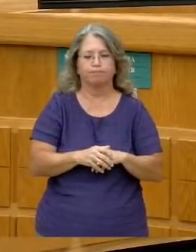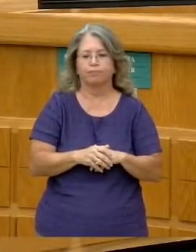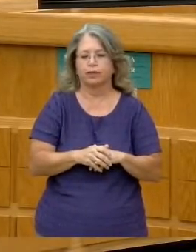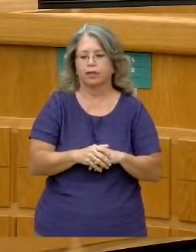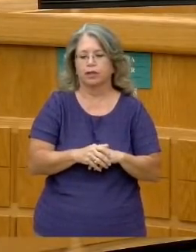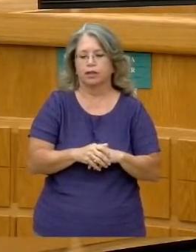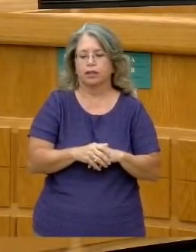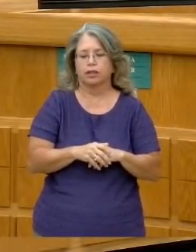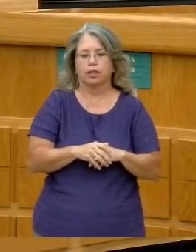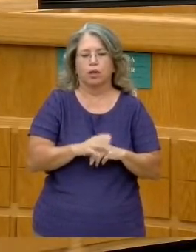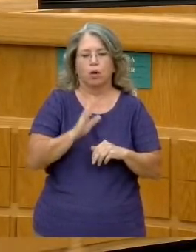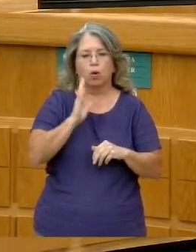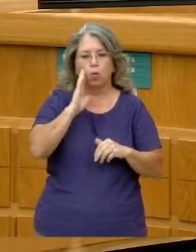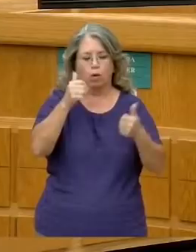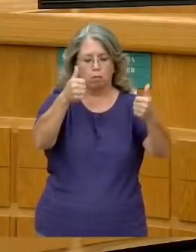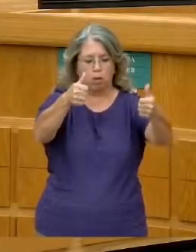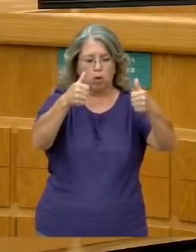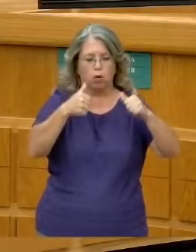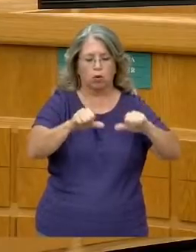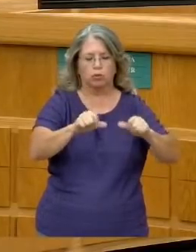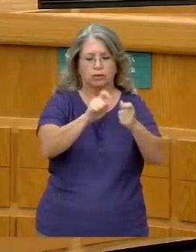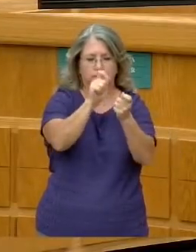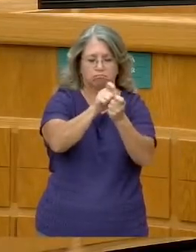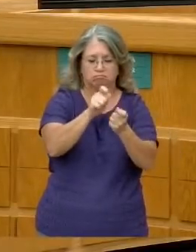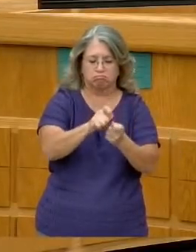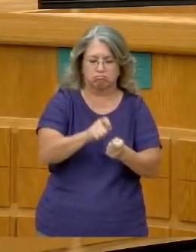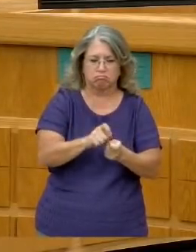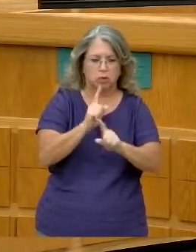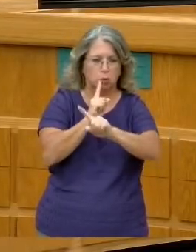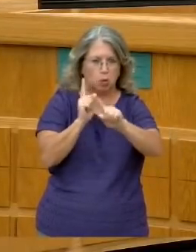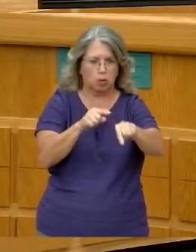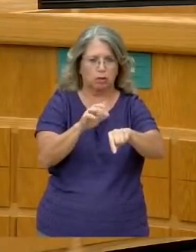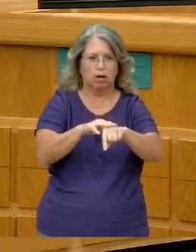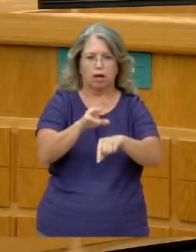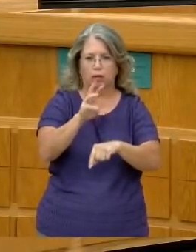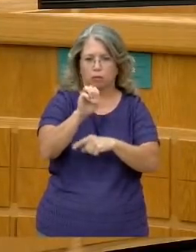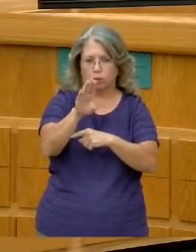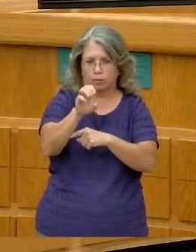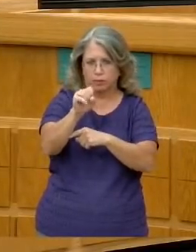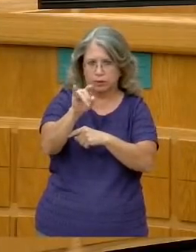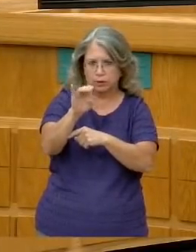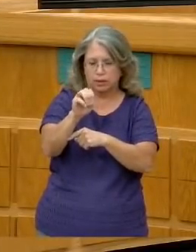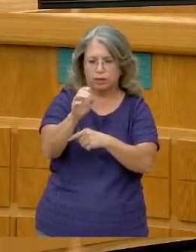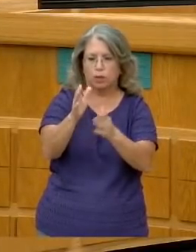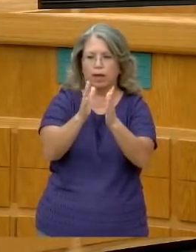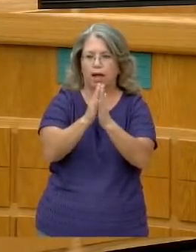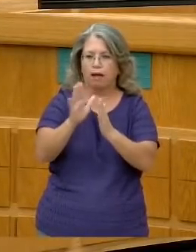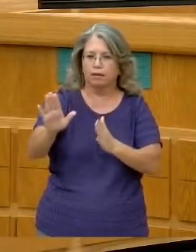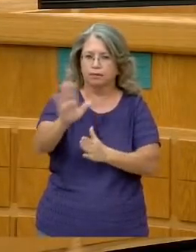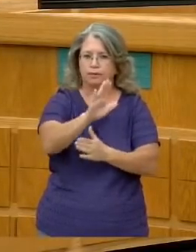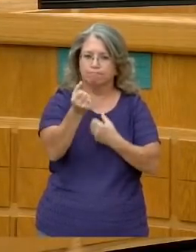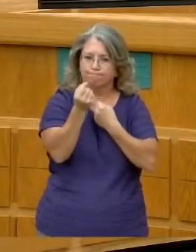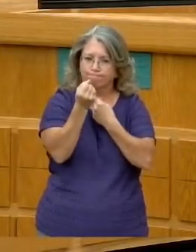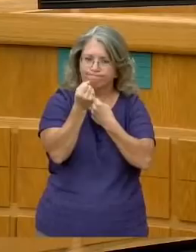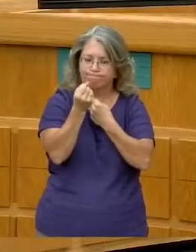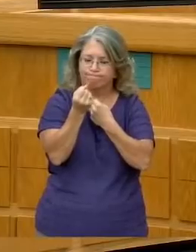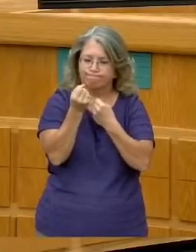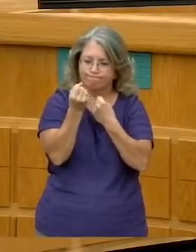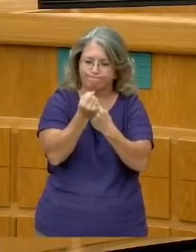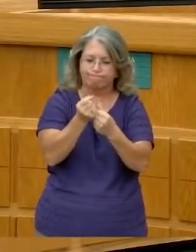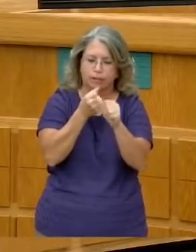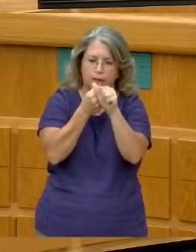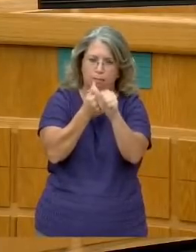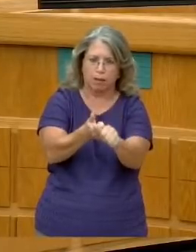of the order will be posted on the website, and we ask for the public's compliance. We do feel like